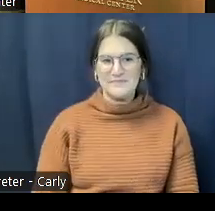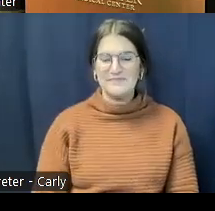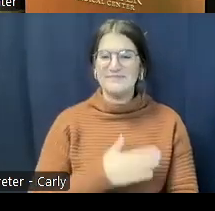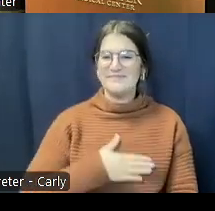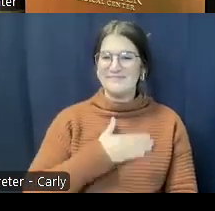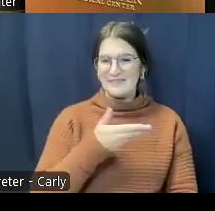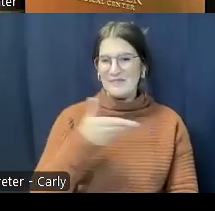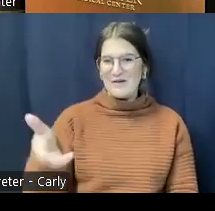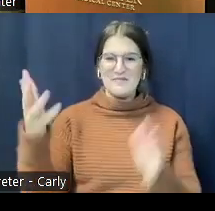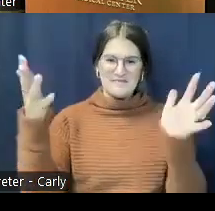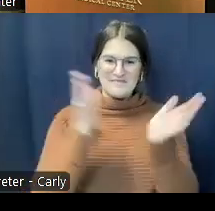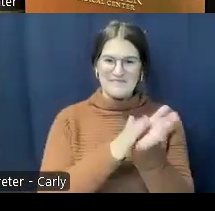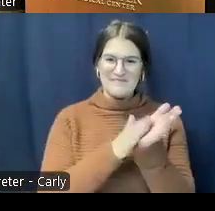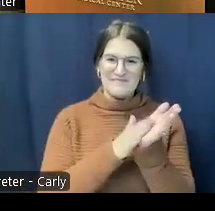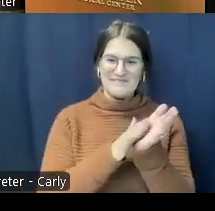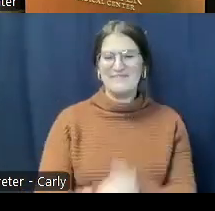welcoming Bill.